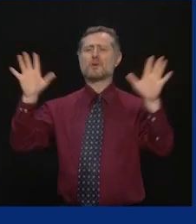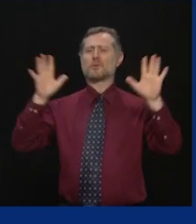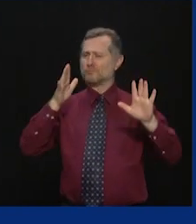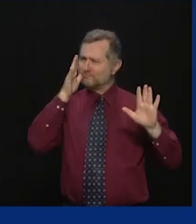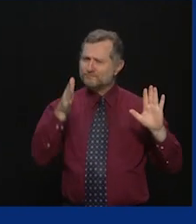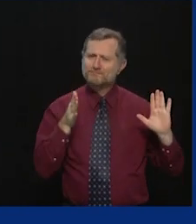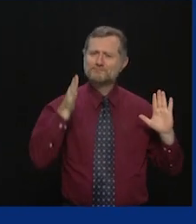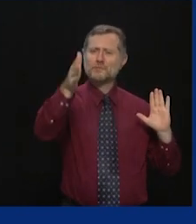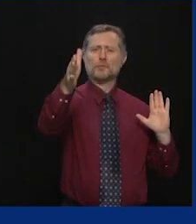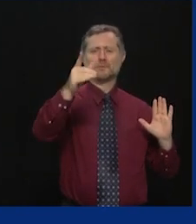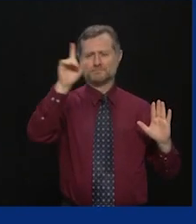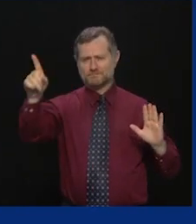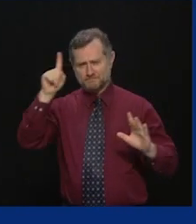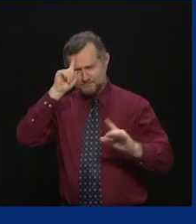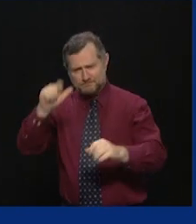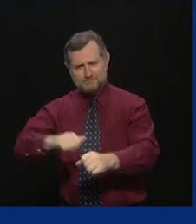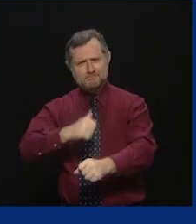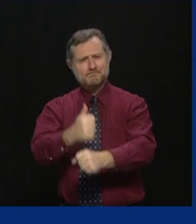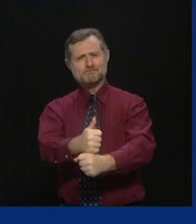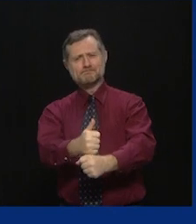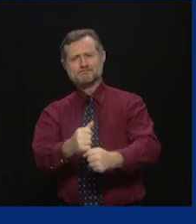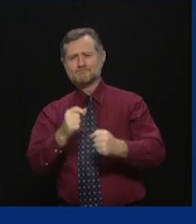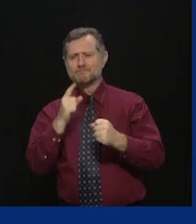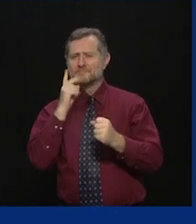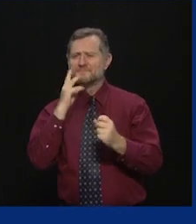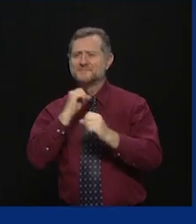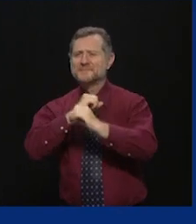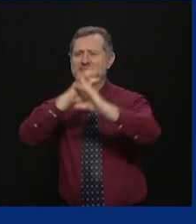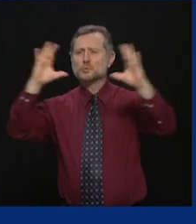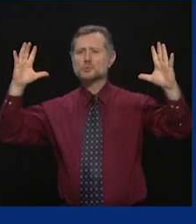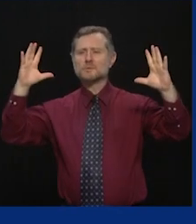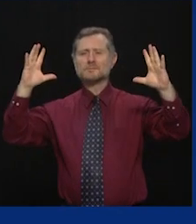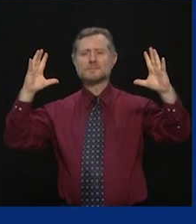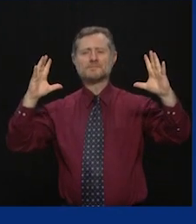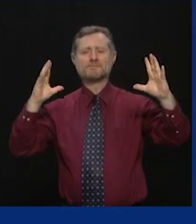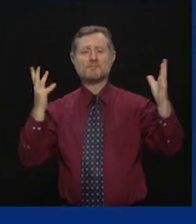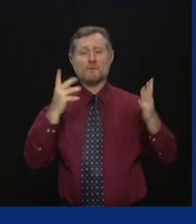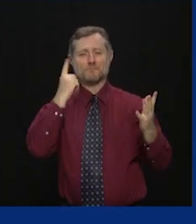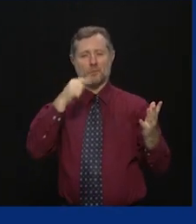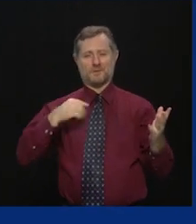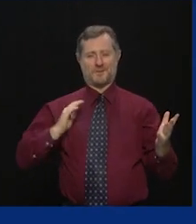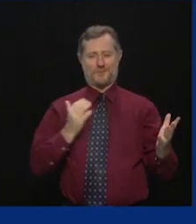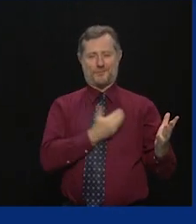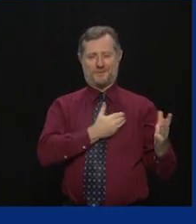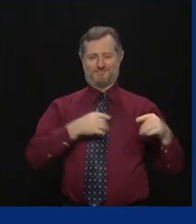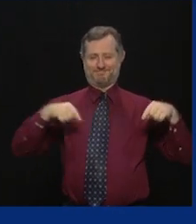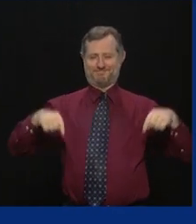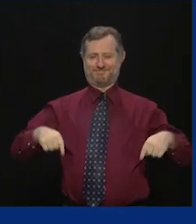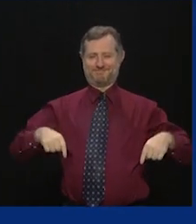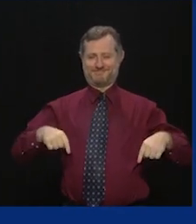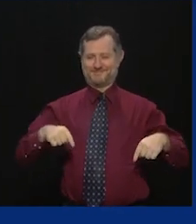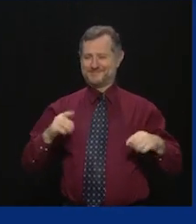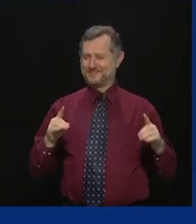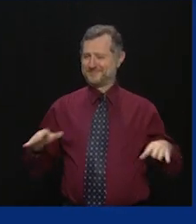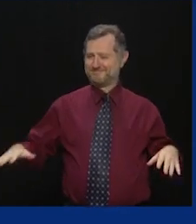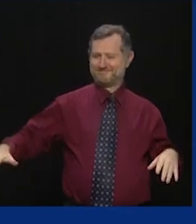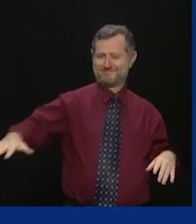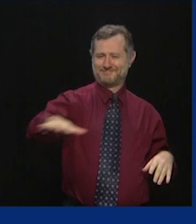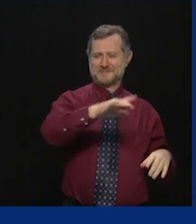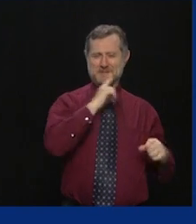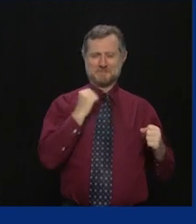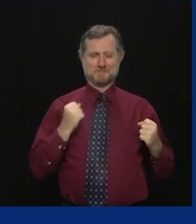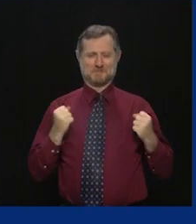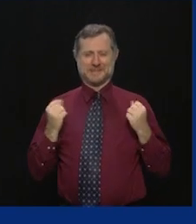their vision for our citizens. It was Joseph C. Wilson, Henry Bosch, Jacob Blum, and George